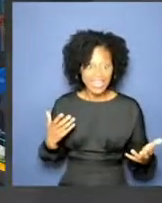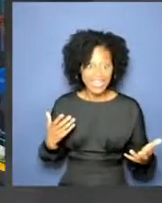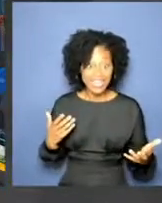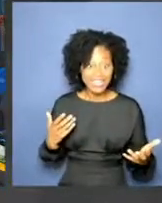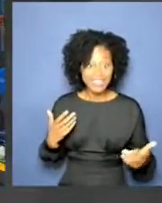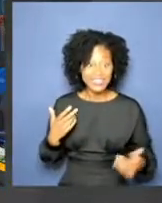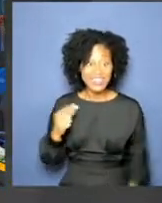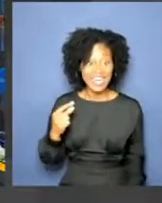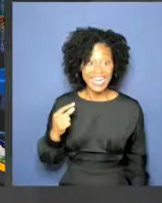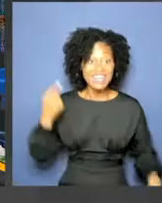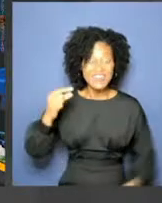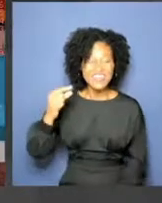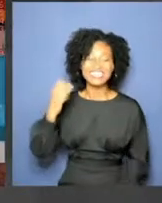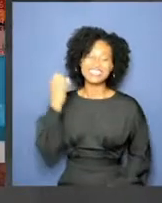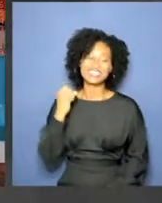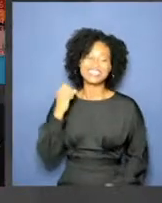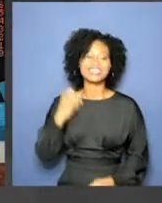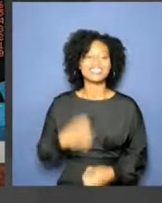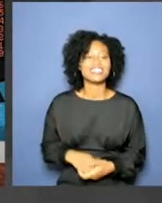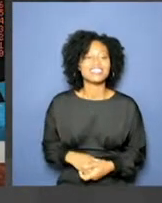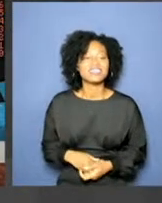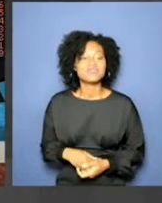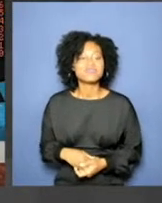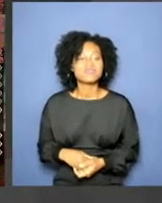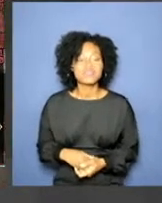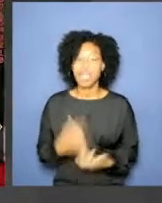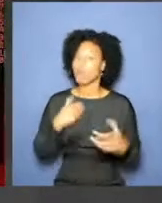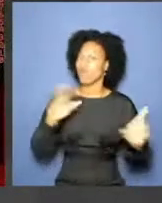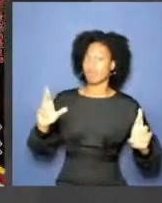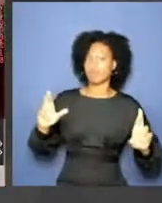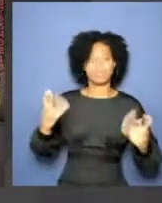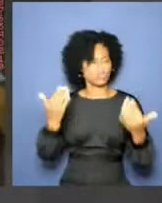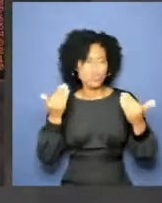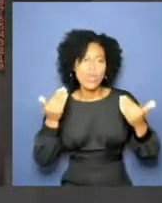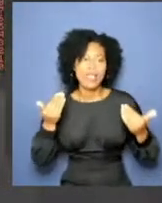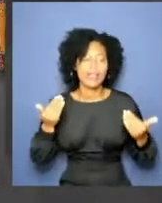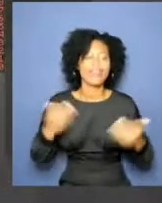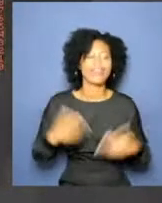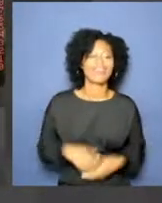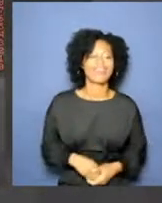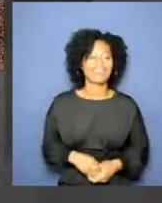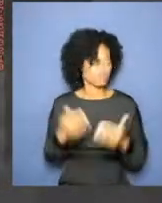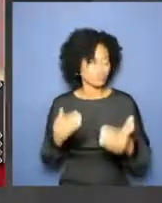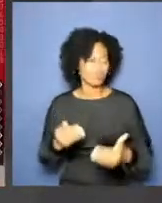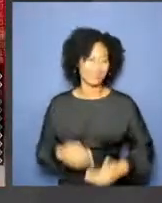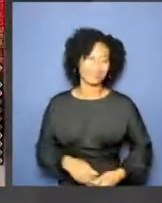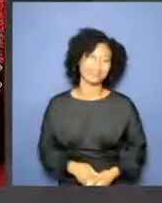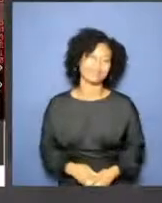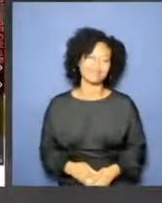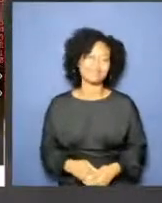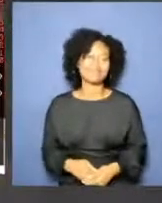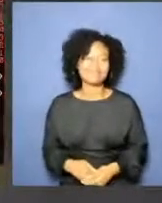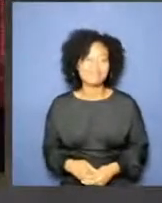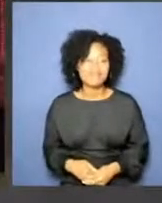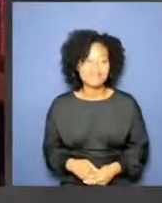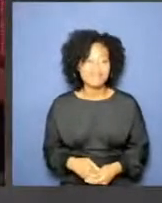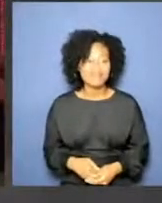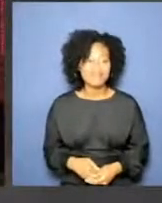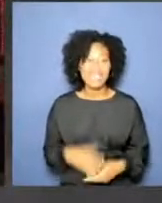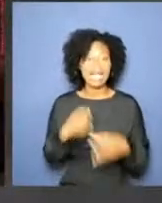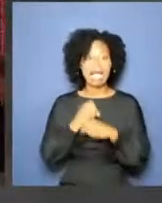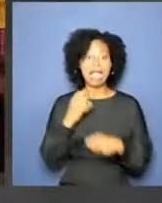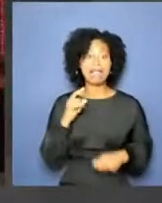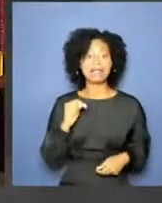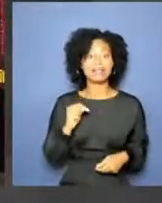3P. Right. I'm ready, dude. Let's do it. Let's do this. Got middle. Got Eric. Got hit off. I got Fundy. Kill